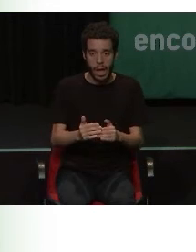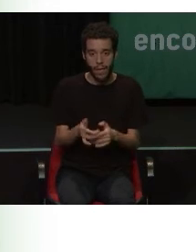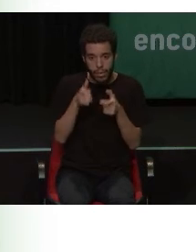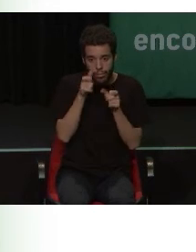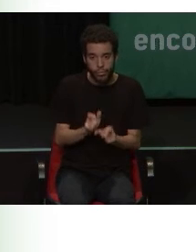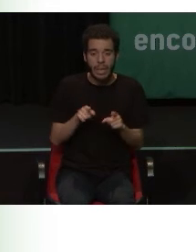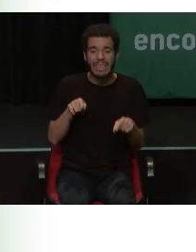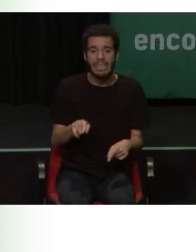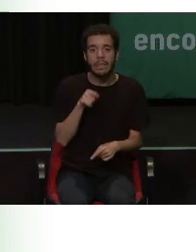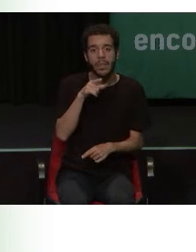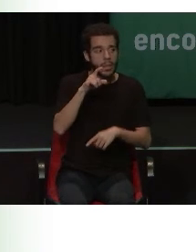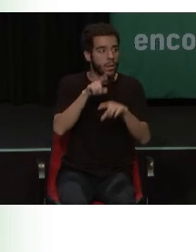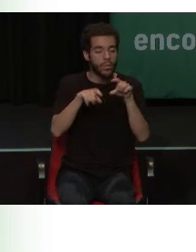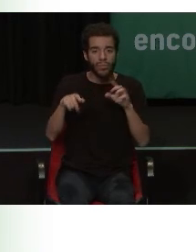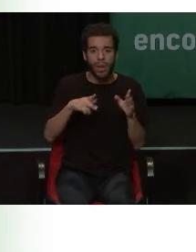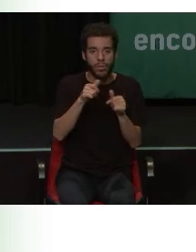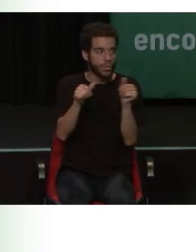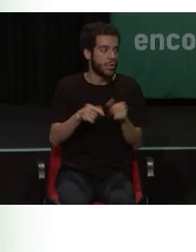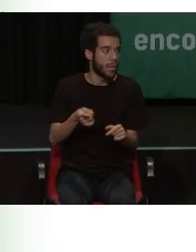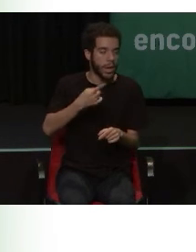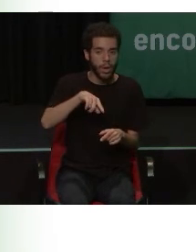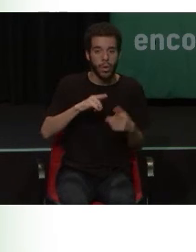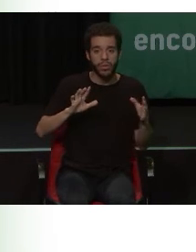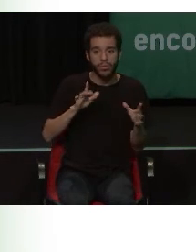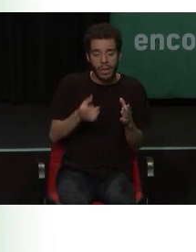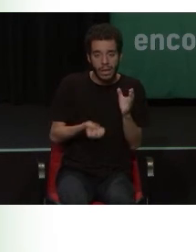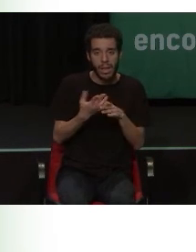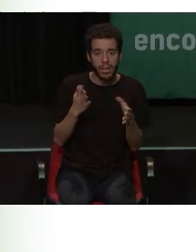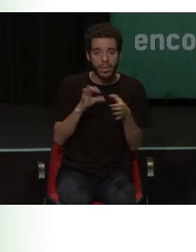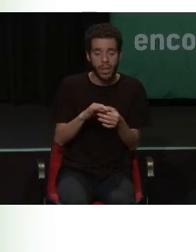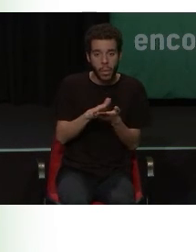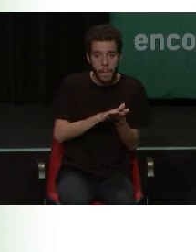pregnancy. And this is an algorithm that was